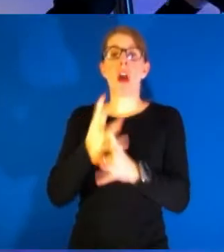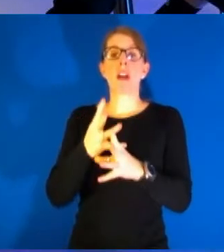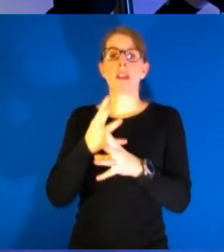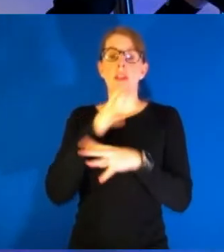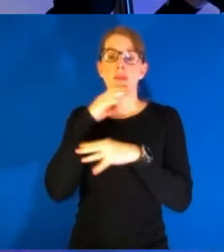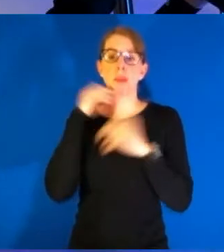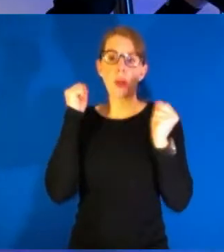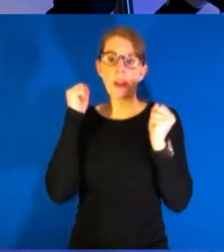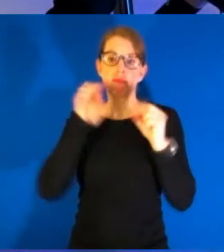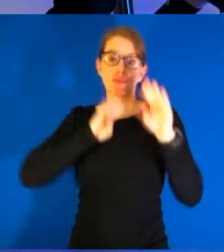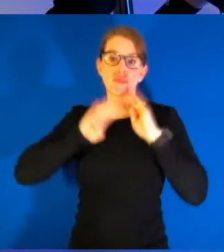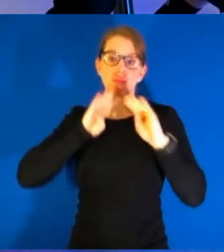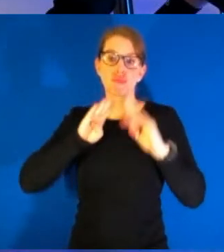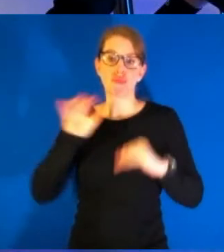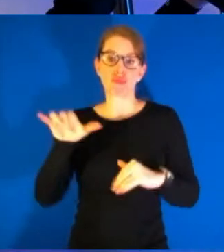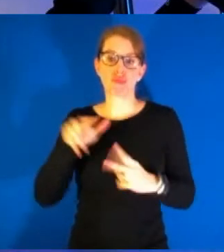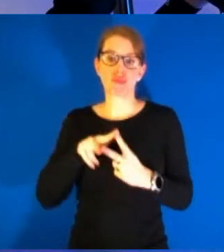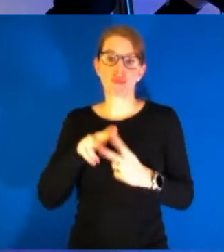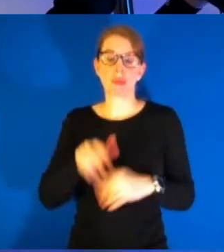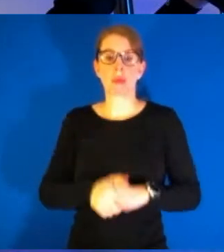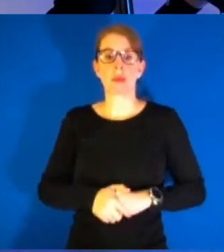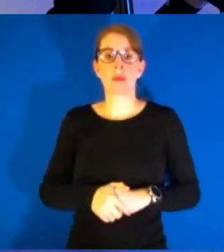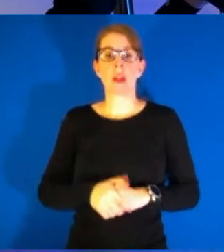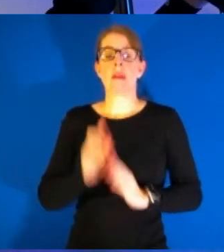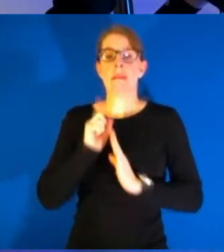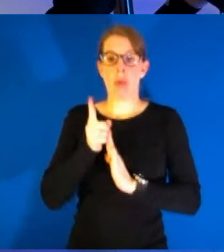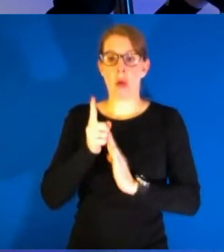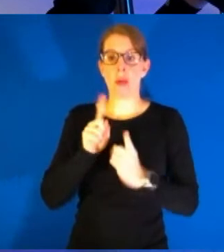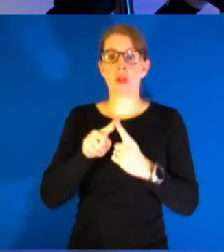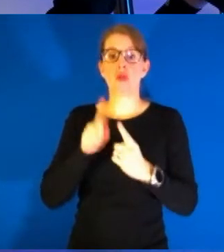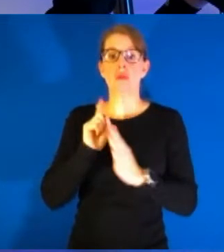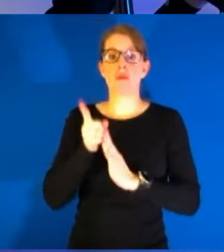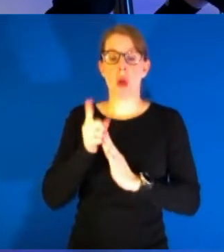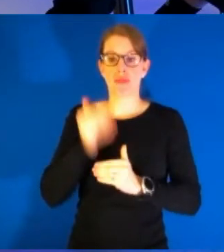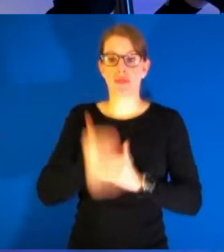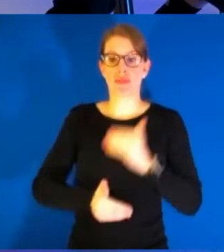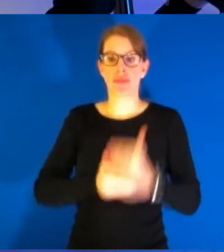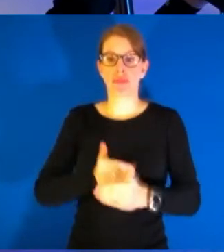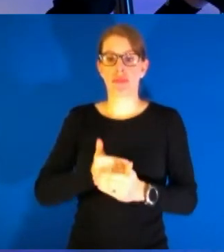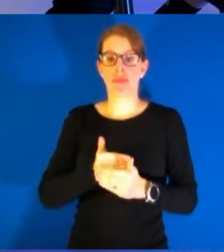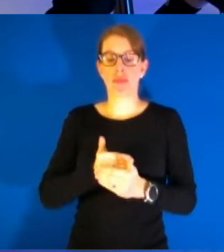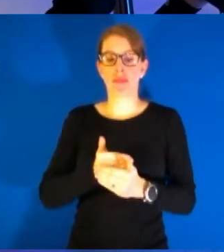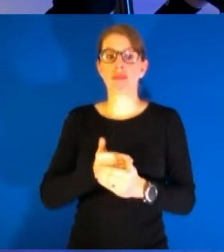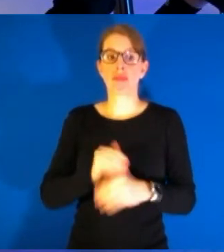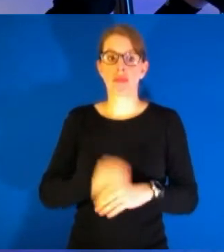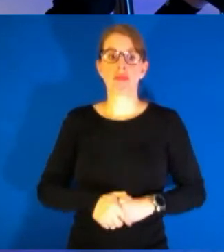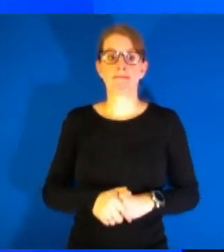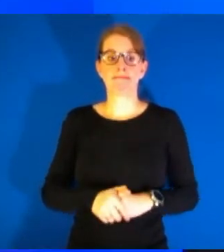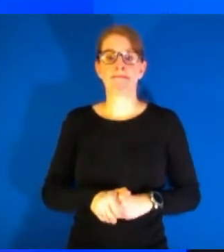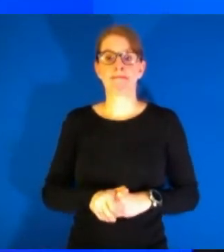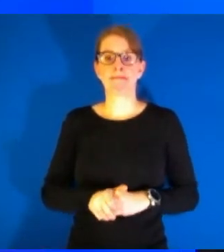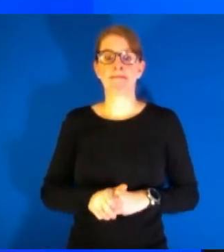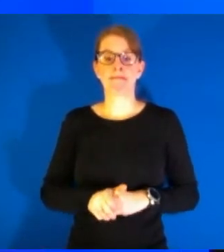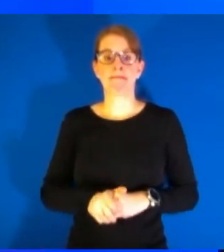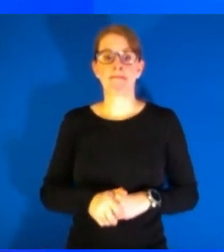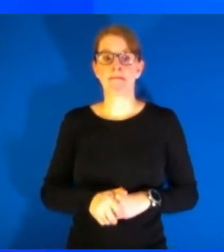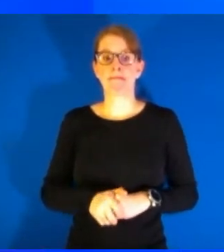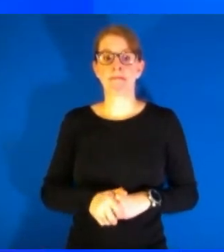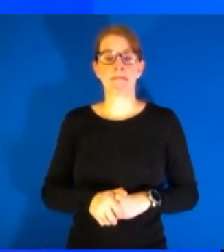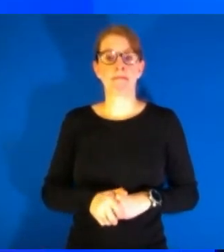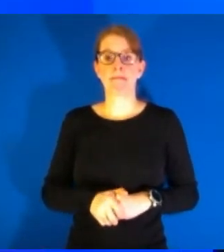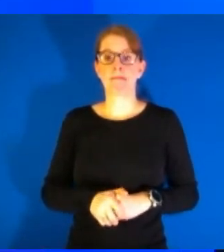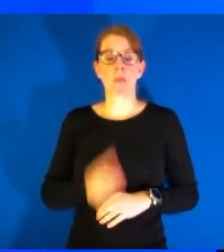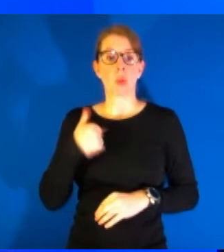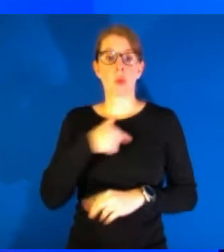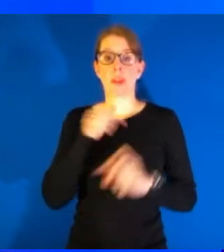talk about moment to moment, day to day. It's no different in pharmacy. And we could go on.